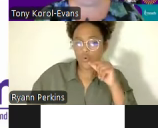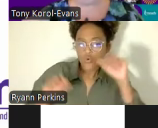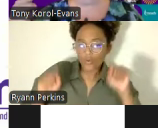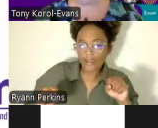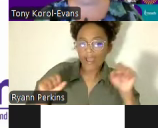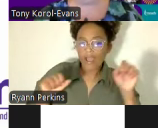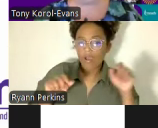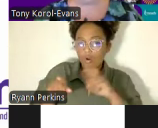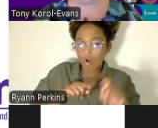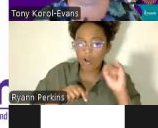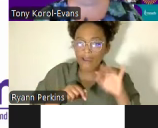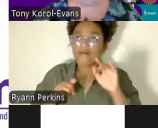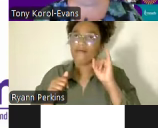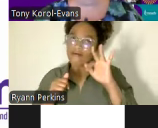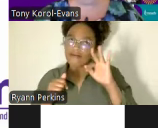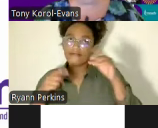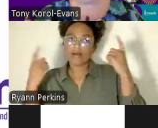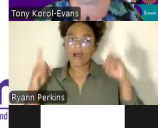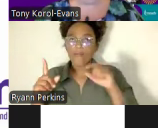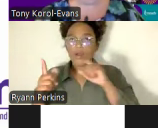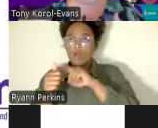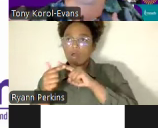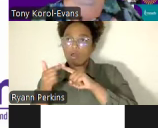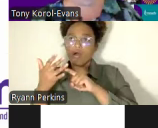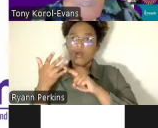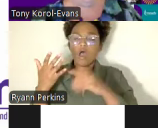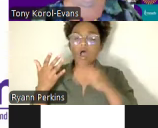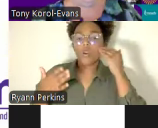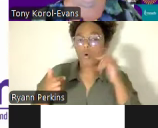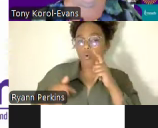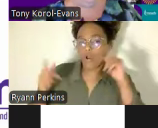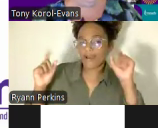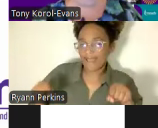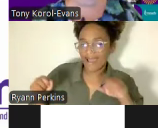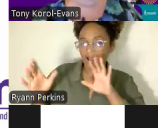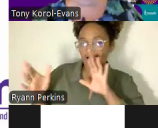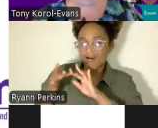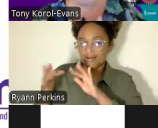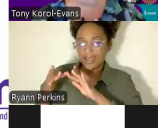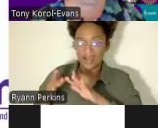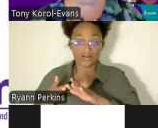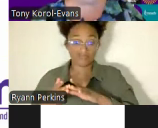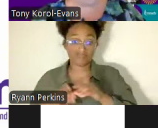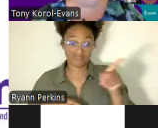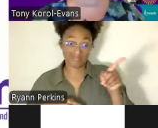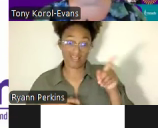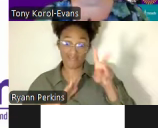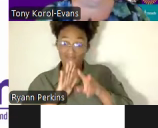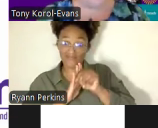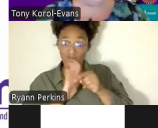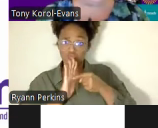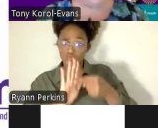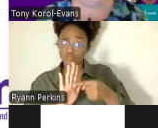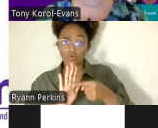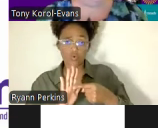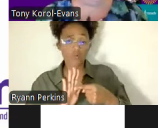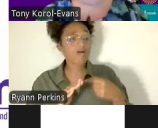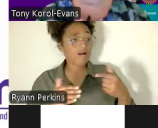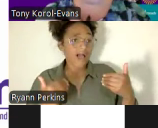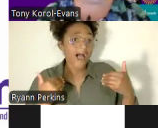warm handoff. You see how she did it right there? She was like, I can give you the referral, or I could even call her right